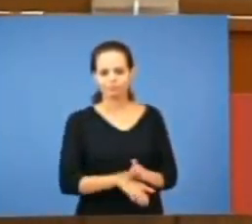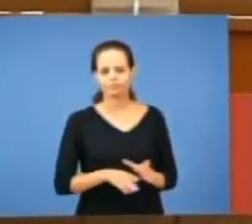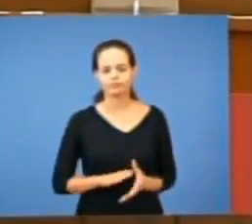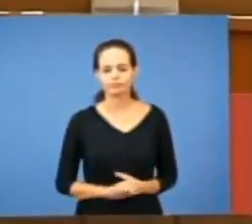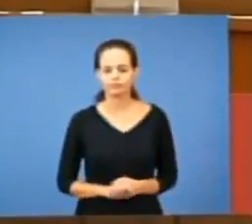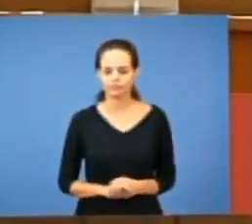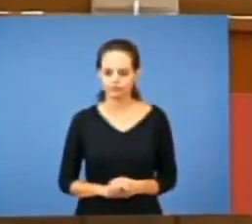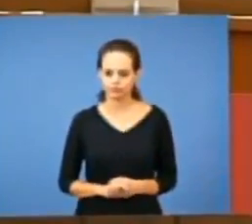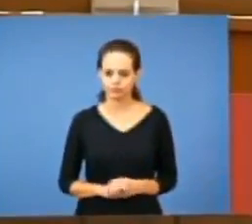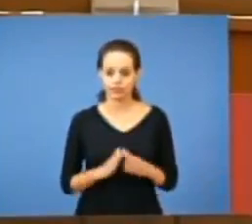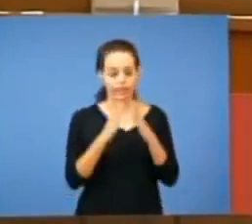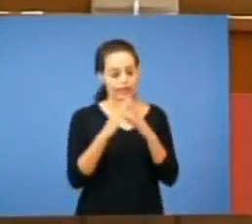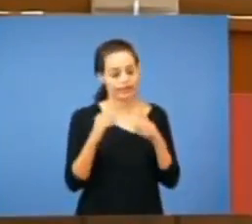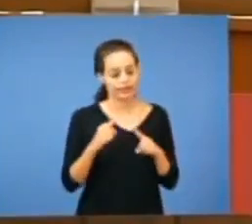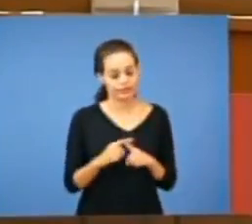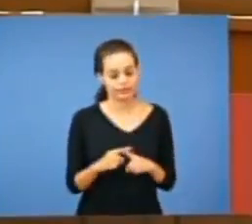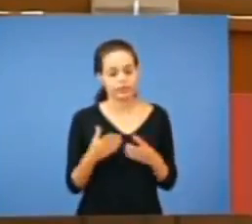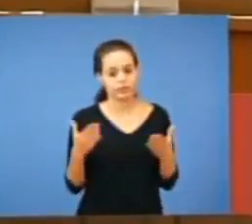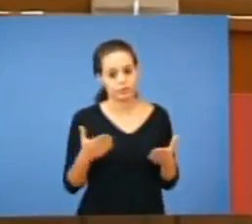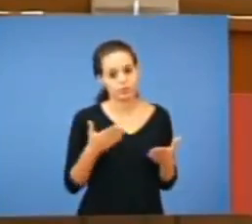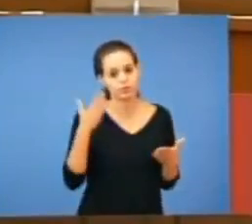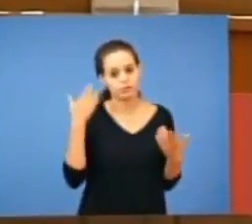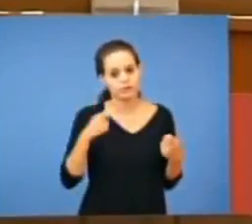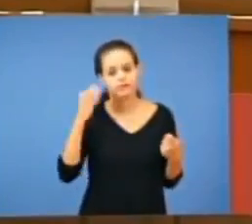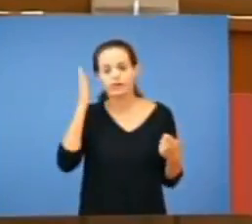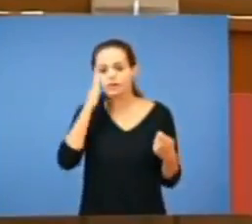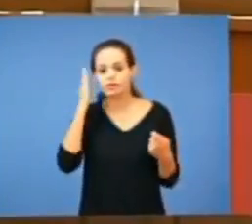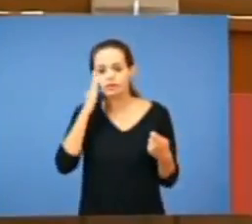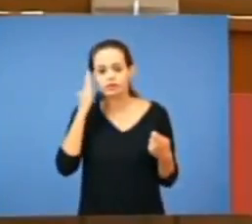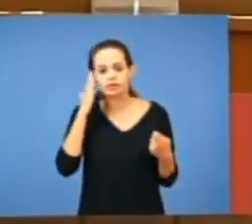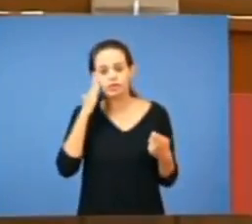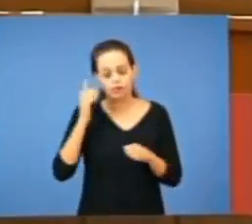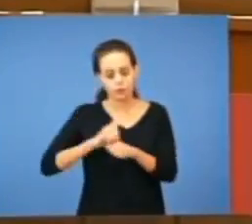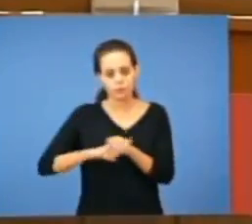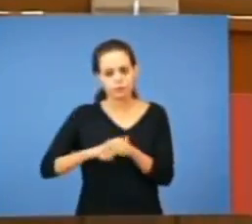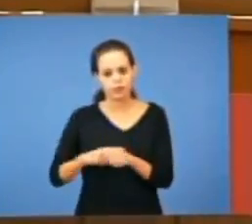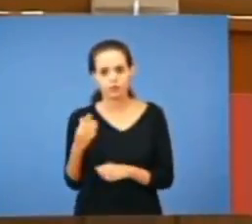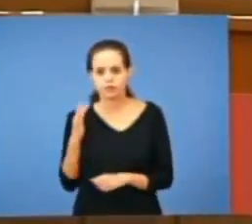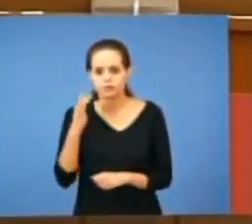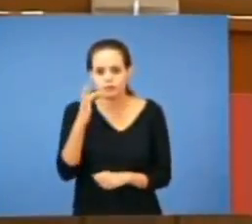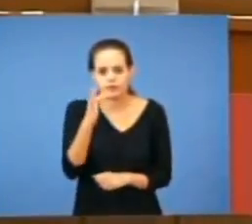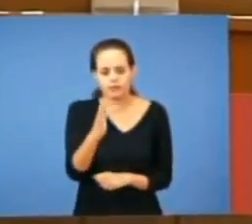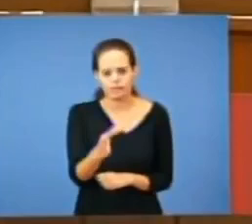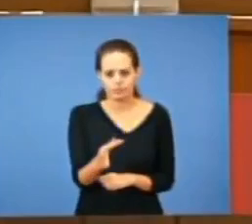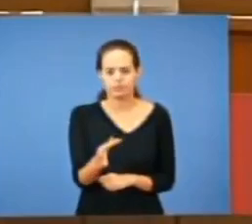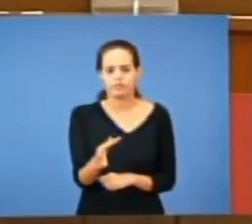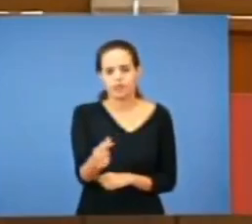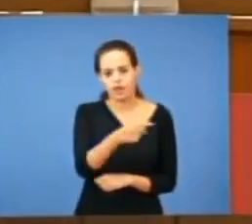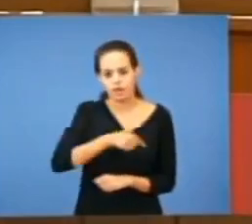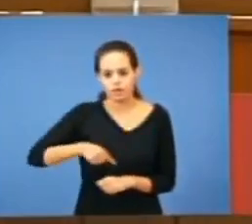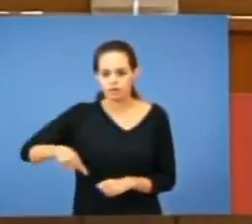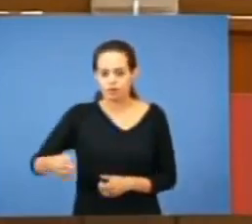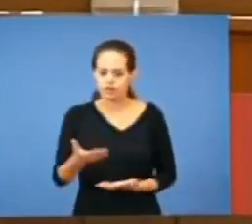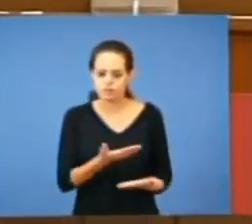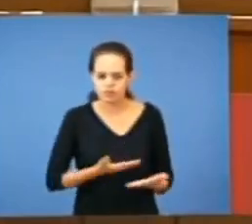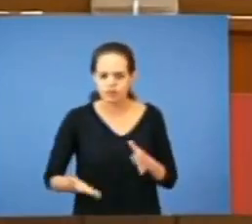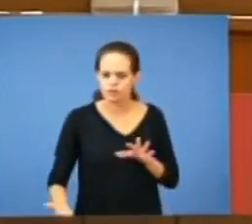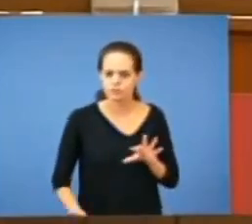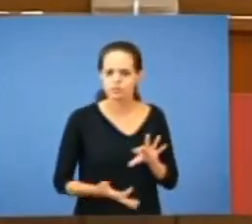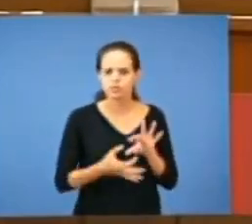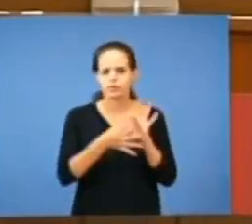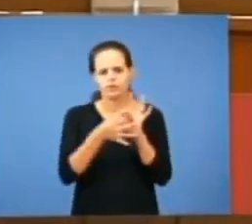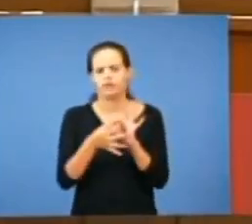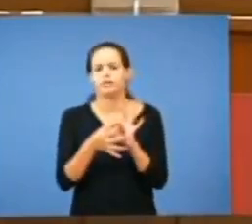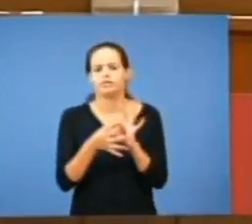brethren, bring a church for the moment in which we are living. So we are brethren, we are friends, we are